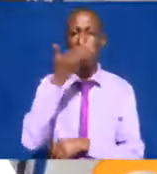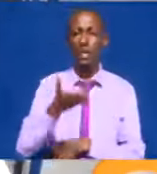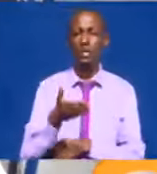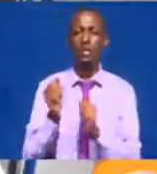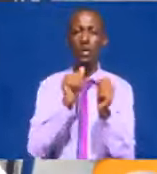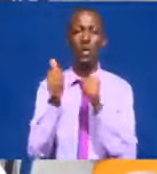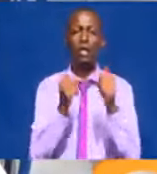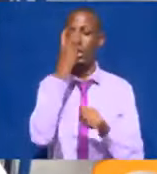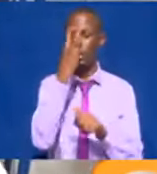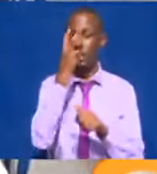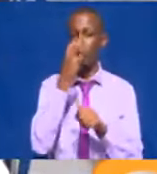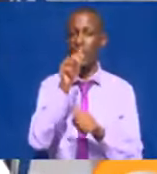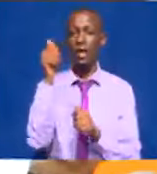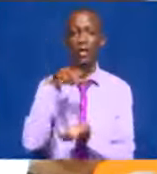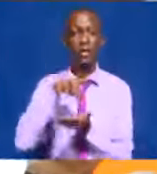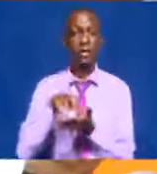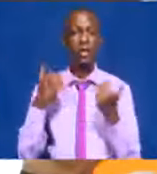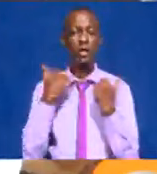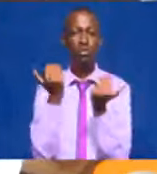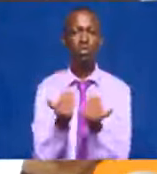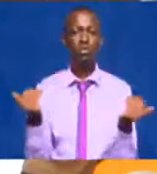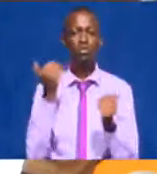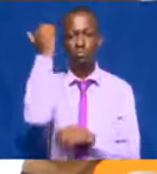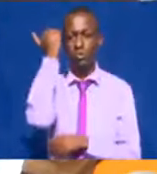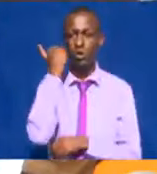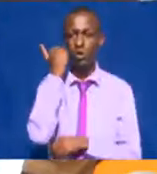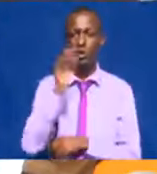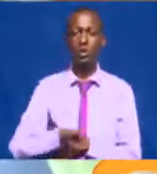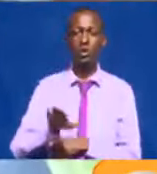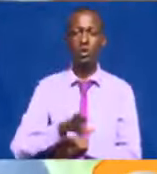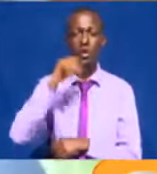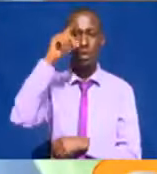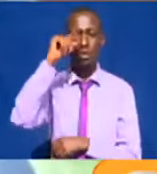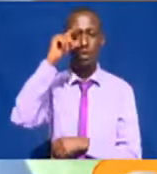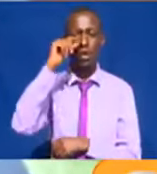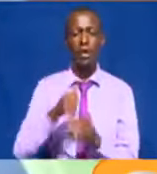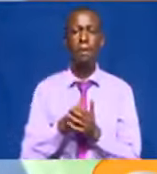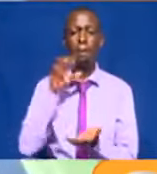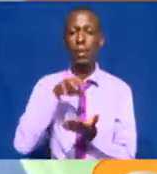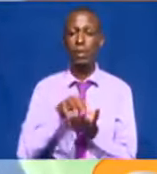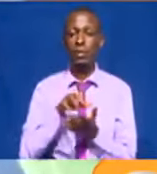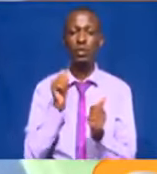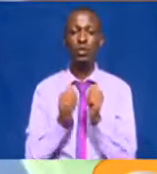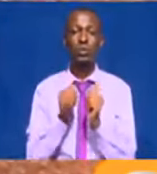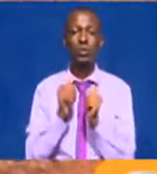other accused will also be facing more charges in the Children's Court in Tononoka, Mombasa. He will be charged for